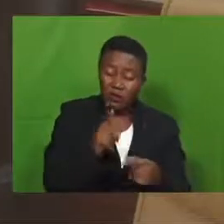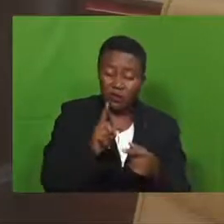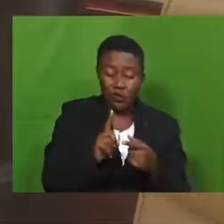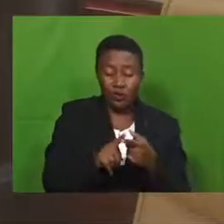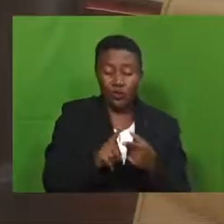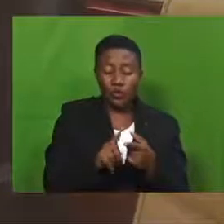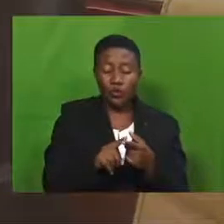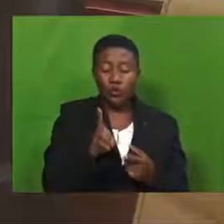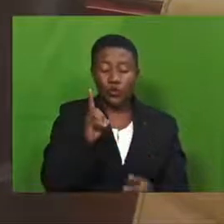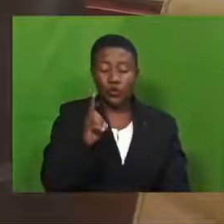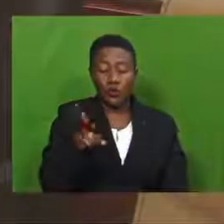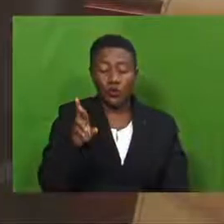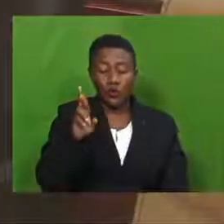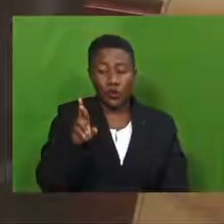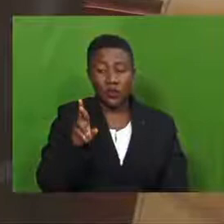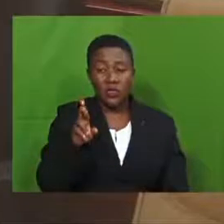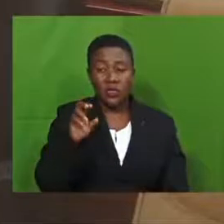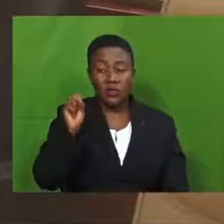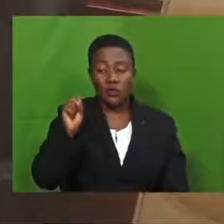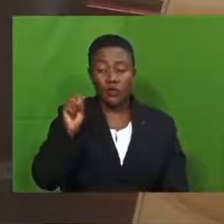by the minority leader